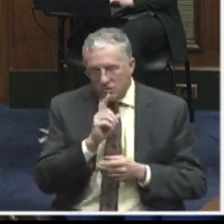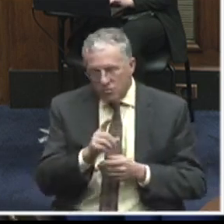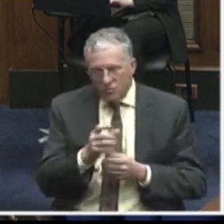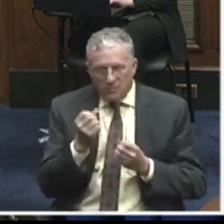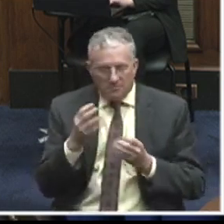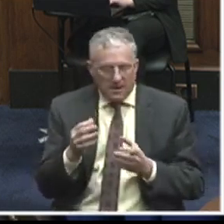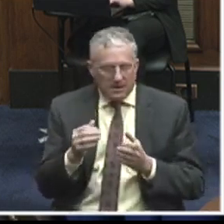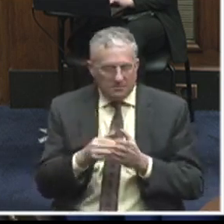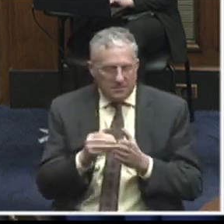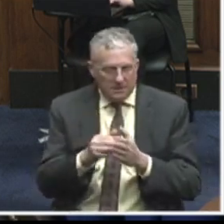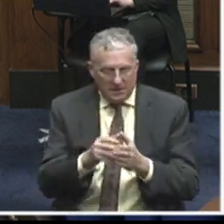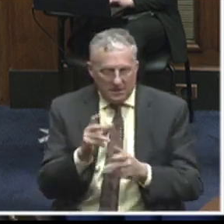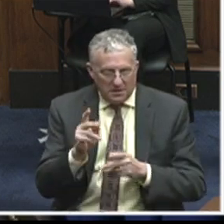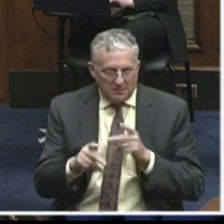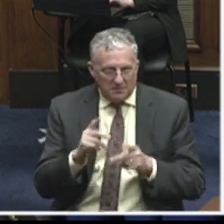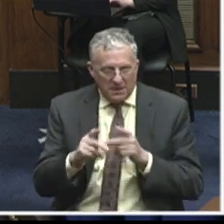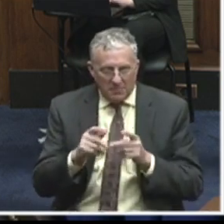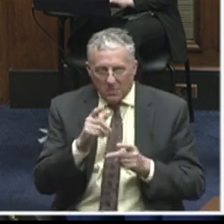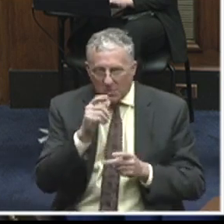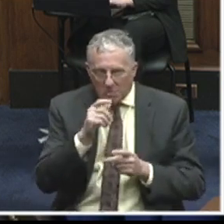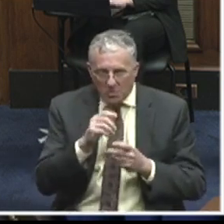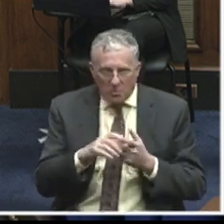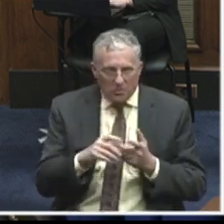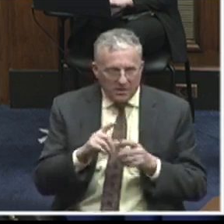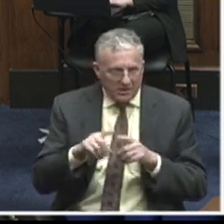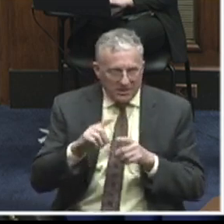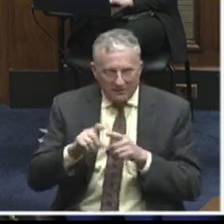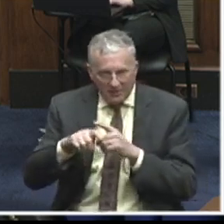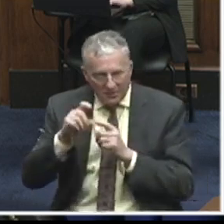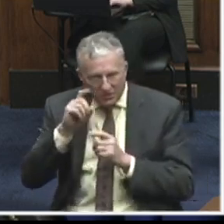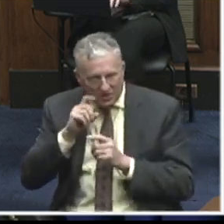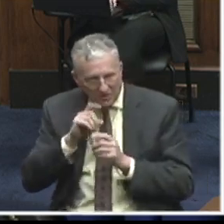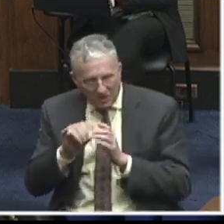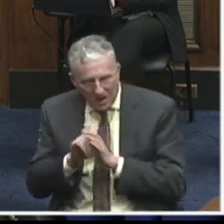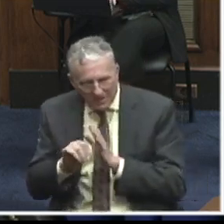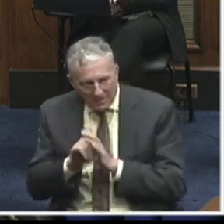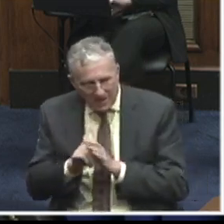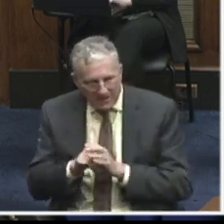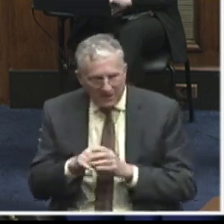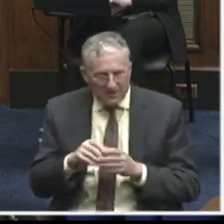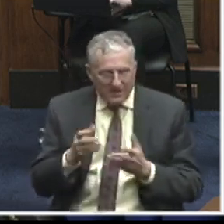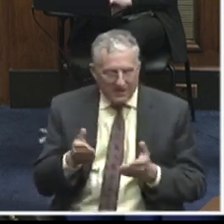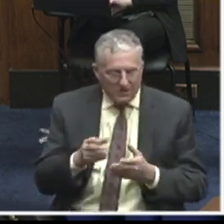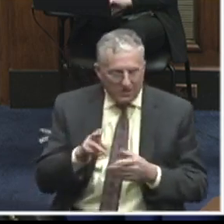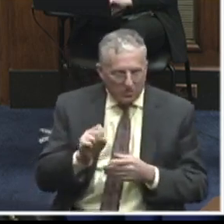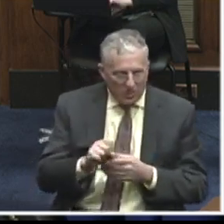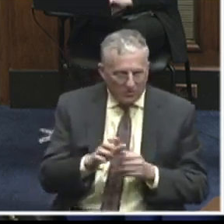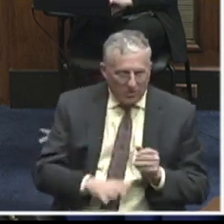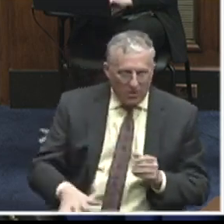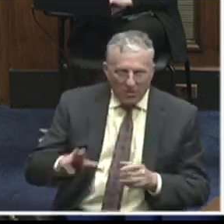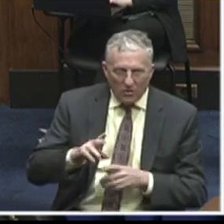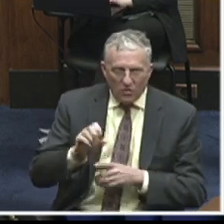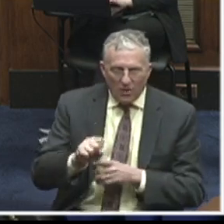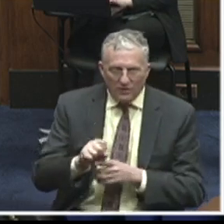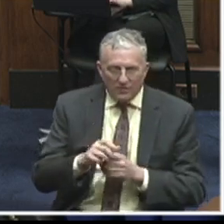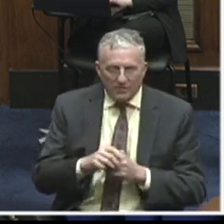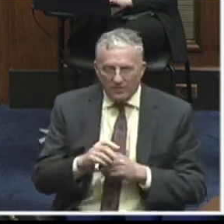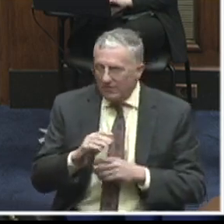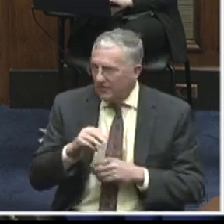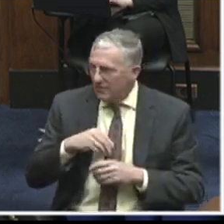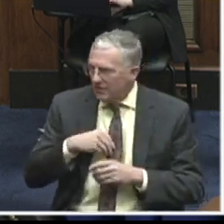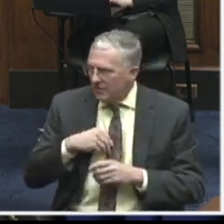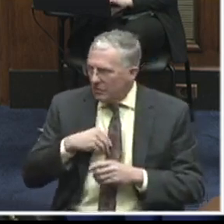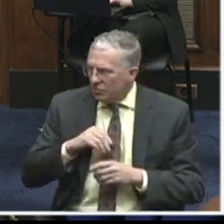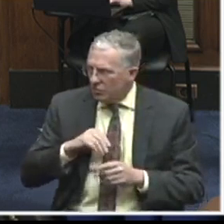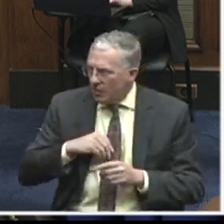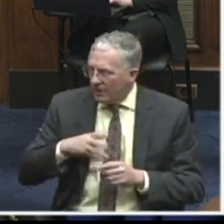of marginalized gender identities in the United States. Across the United States, transgender